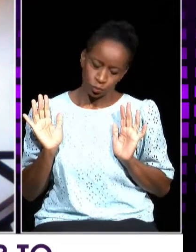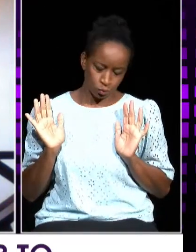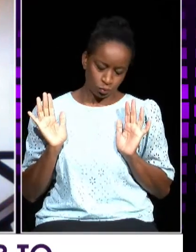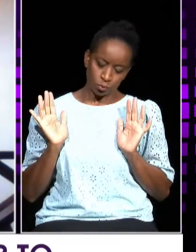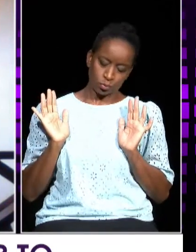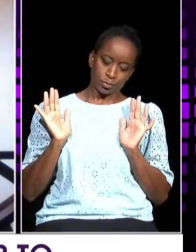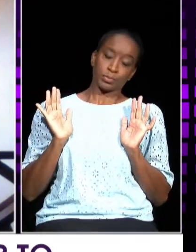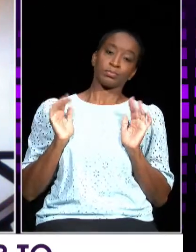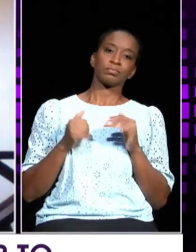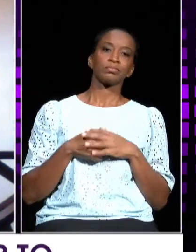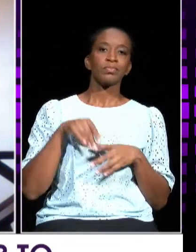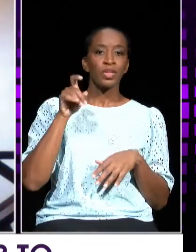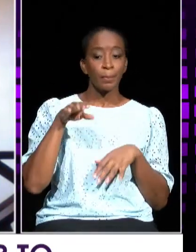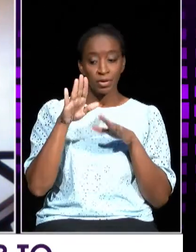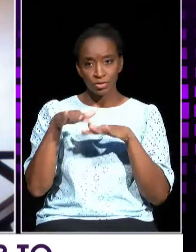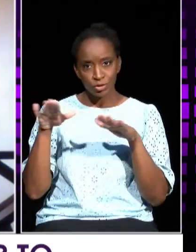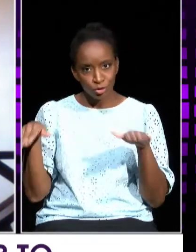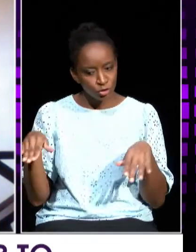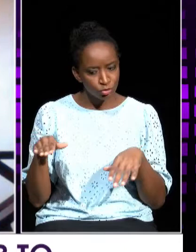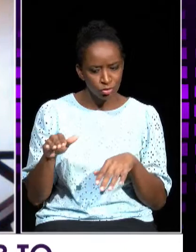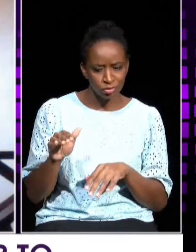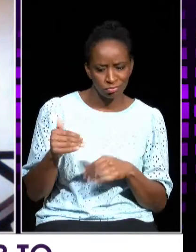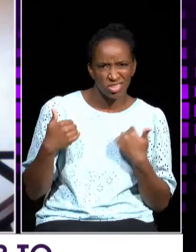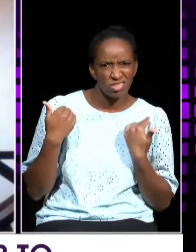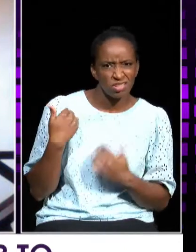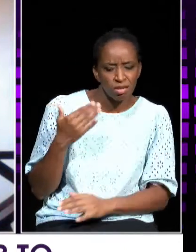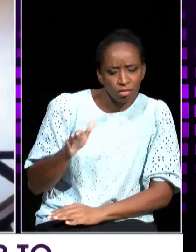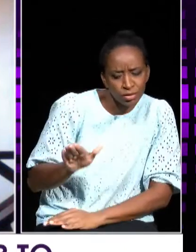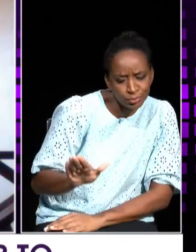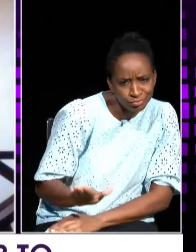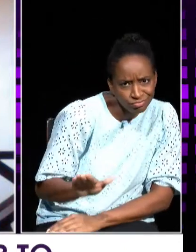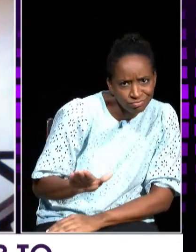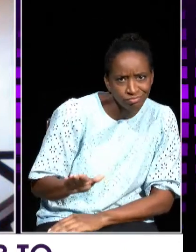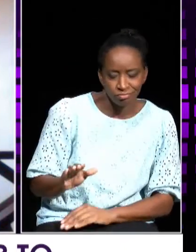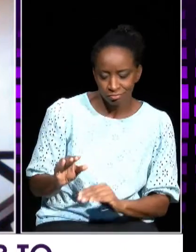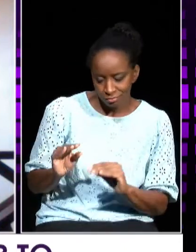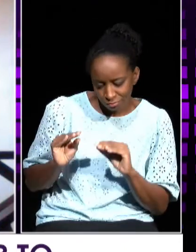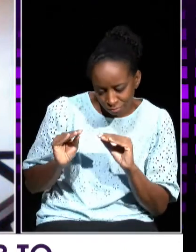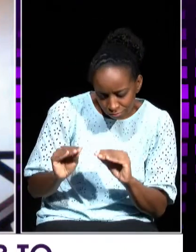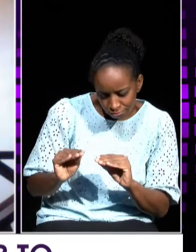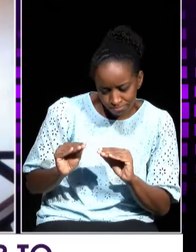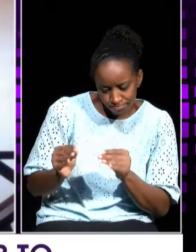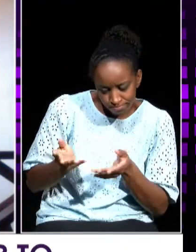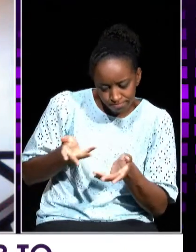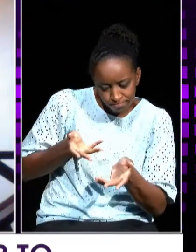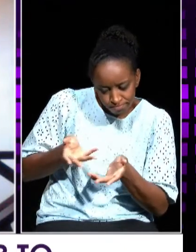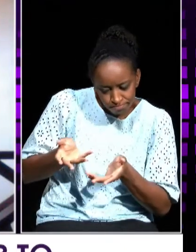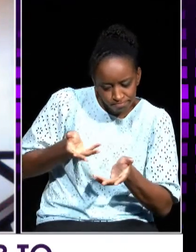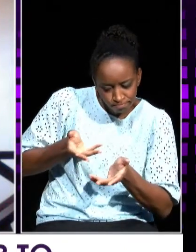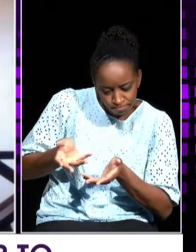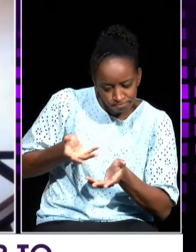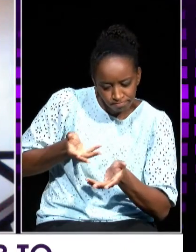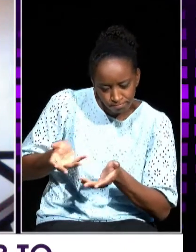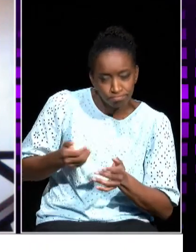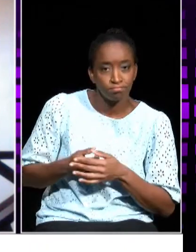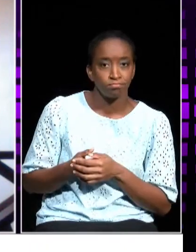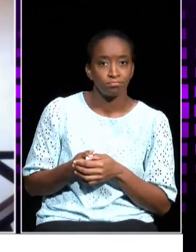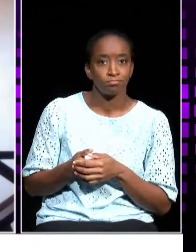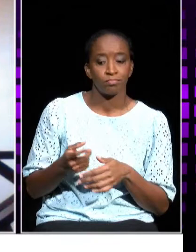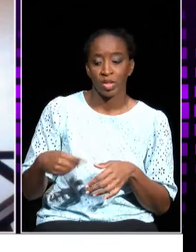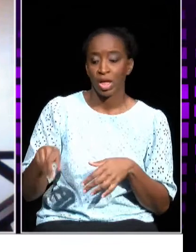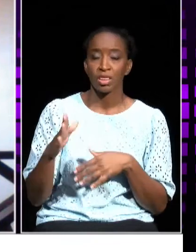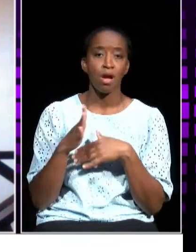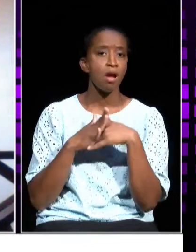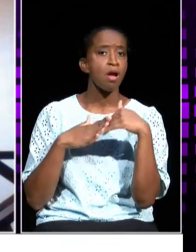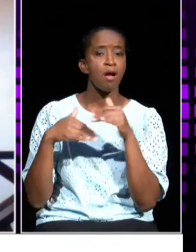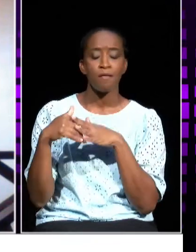the child is very, very, very young. Giving that child the opportunity to be able to come to you and to say,